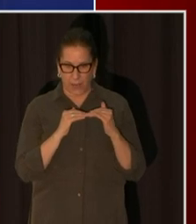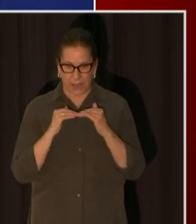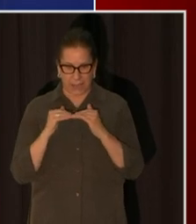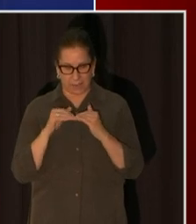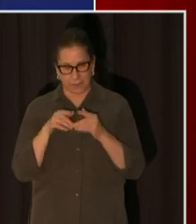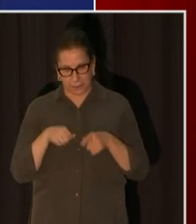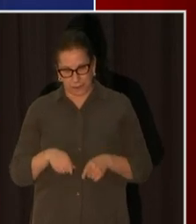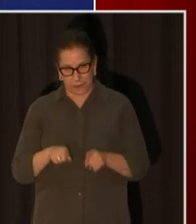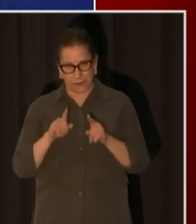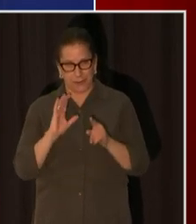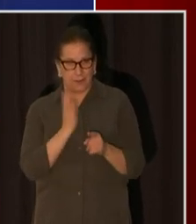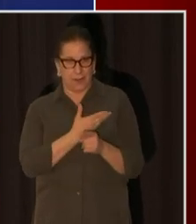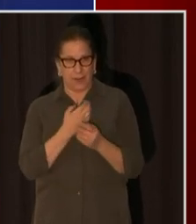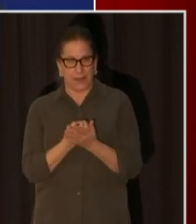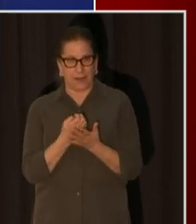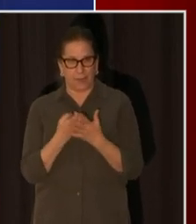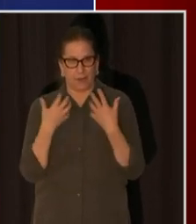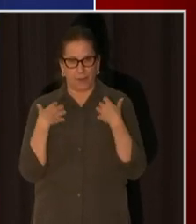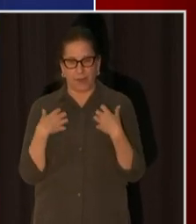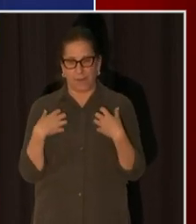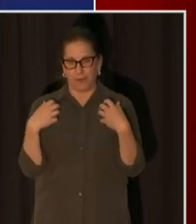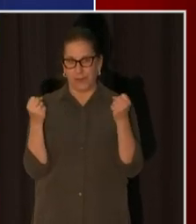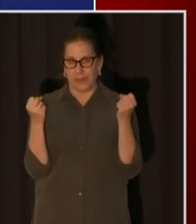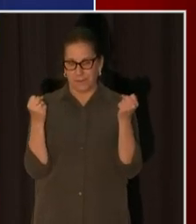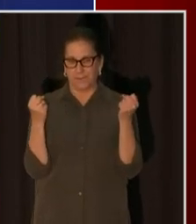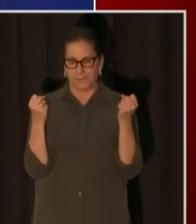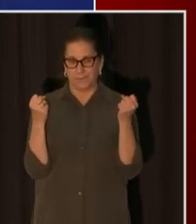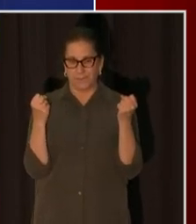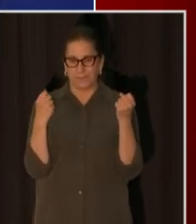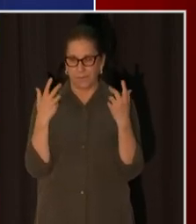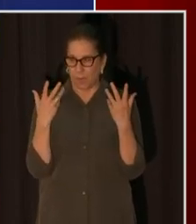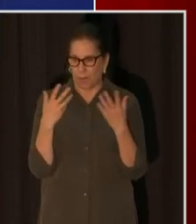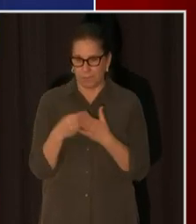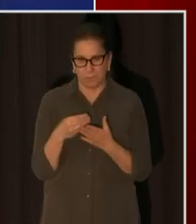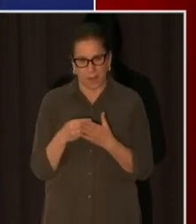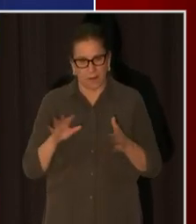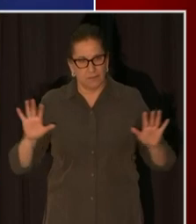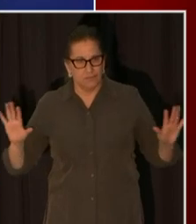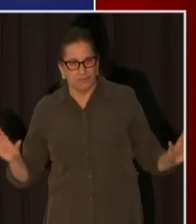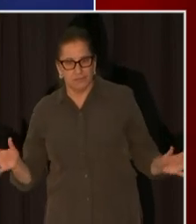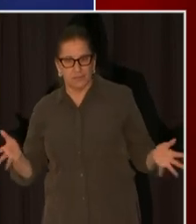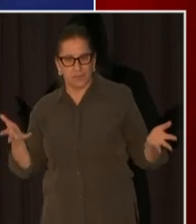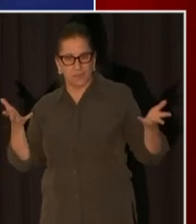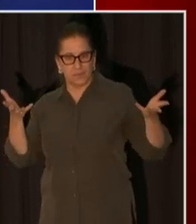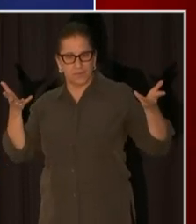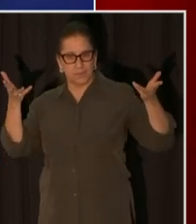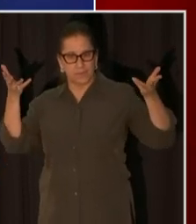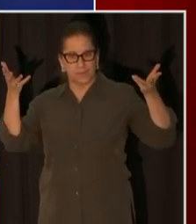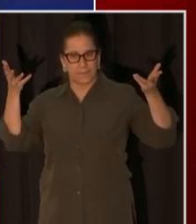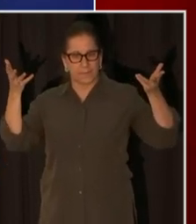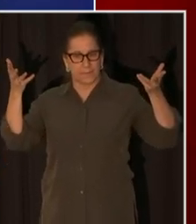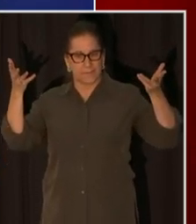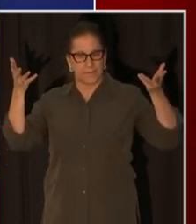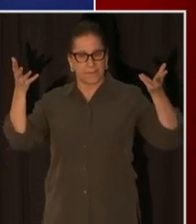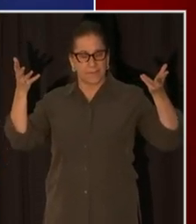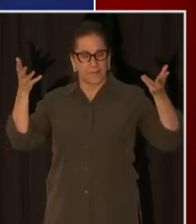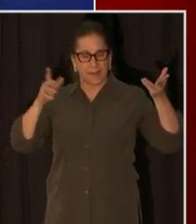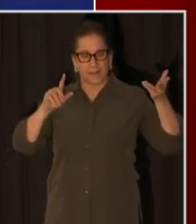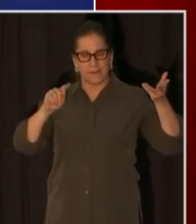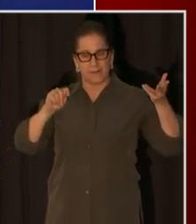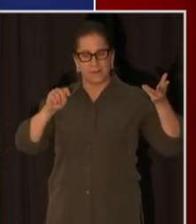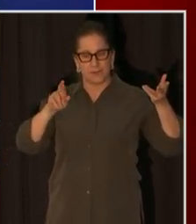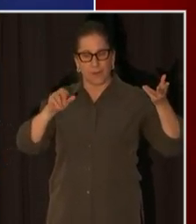coordination, particularly at the federal level, but there was no one saying, okay, cut off rent, cut off bills, cut off the X and Y.